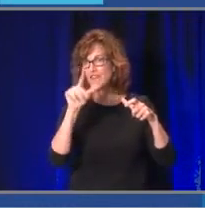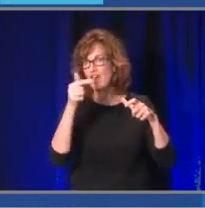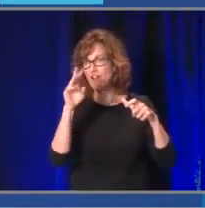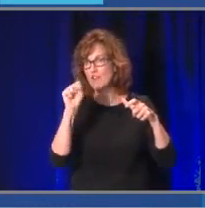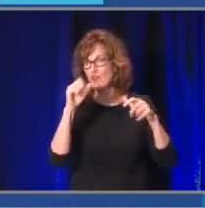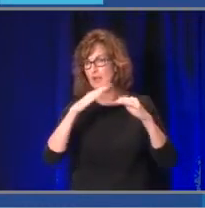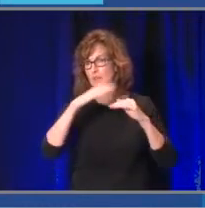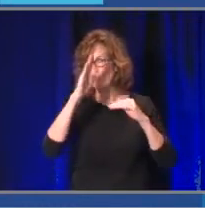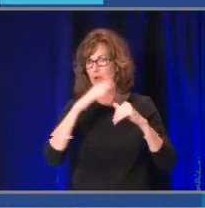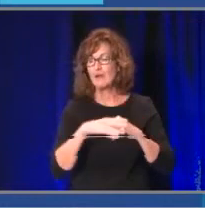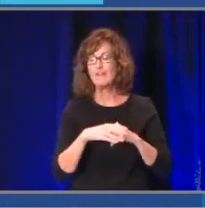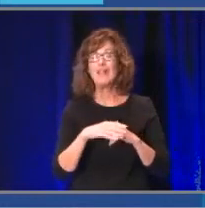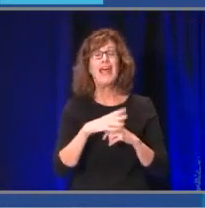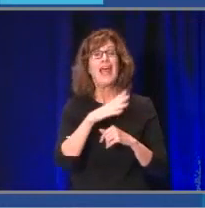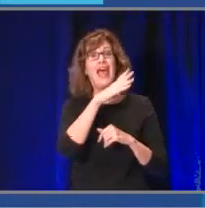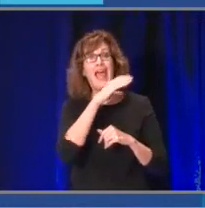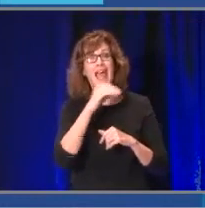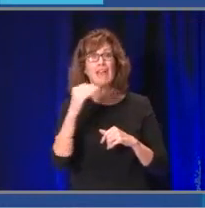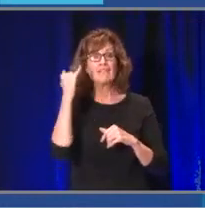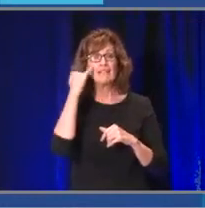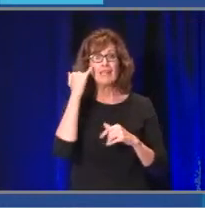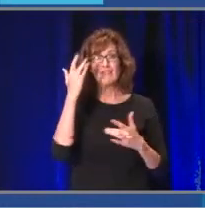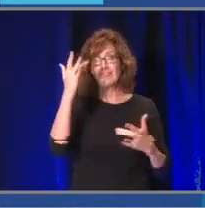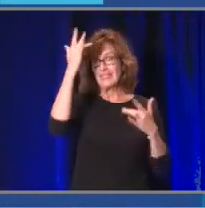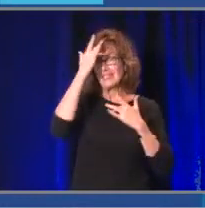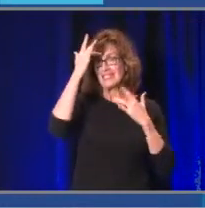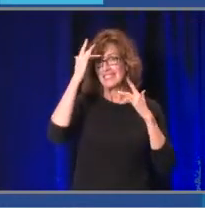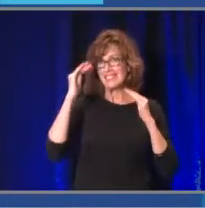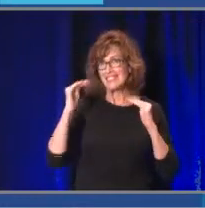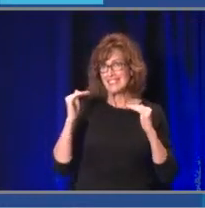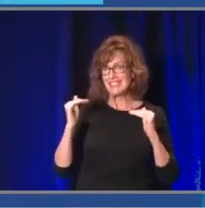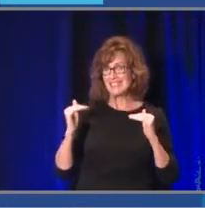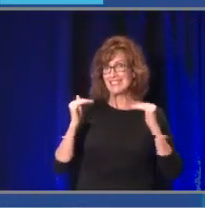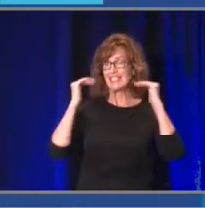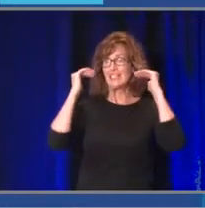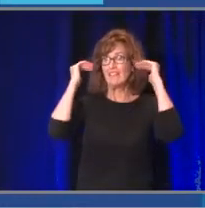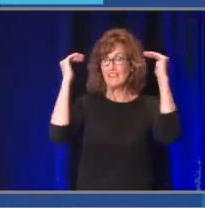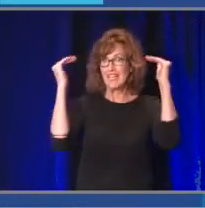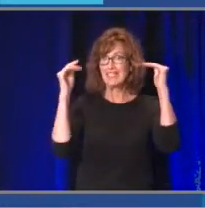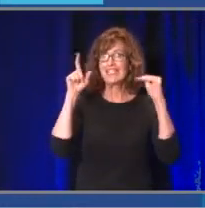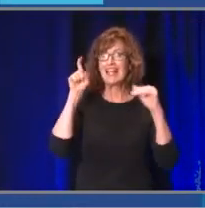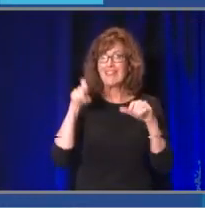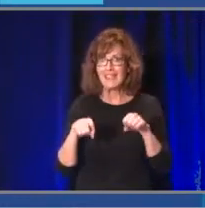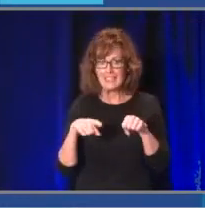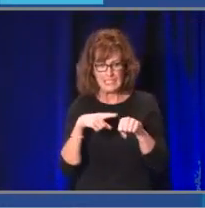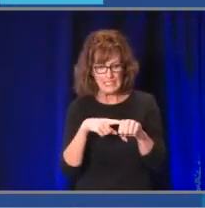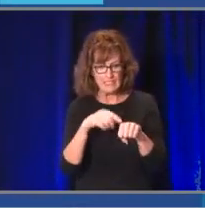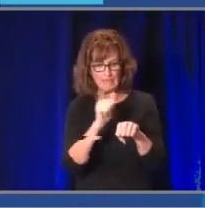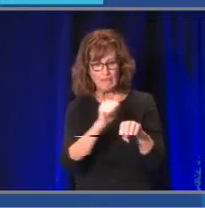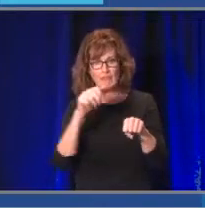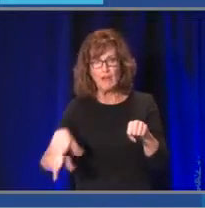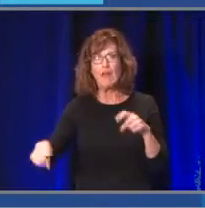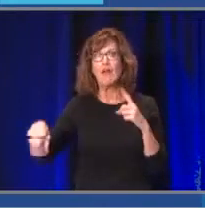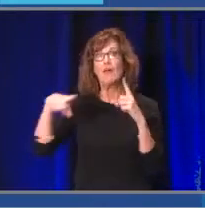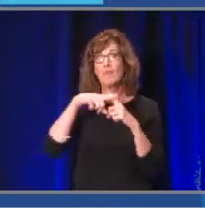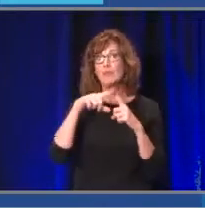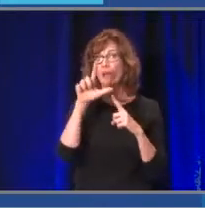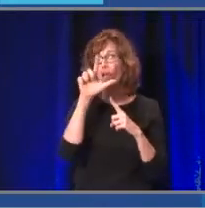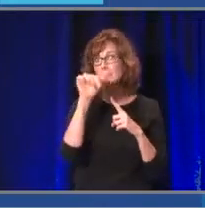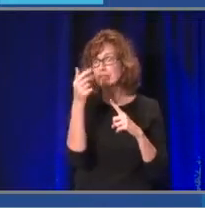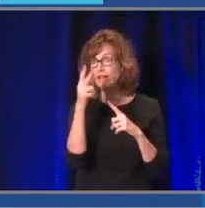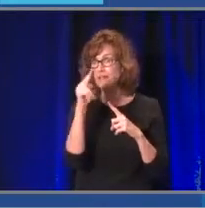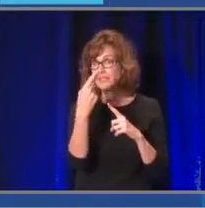patients with advanced disease that need what we call an extended pelvic lymph node dissection, removal of lymph nodes surrounding